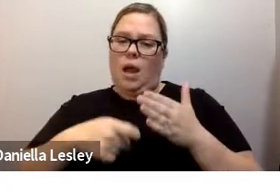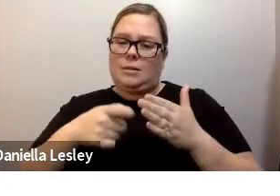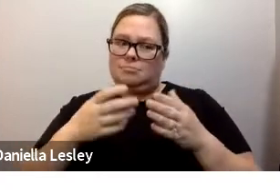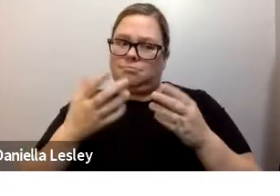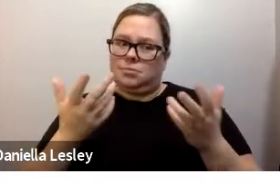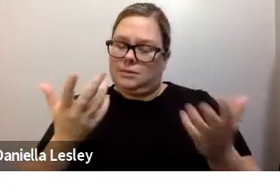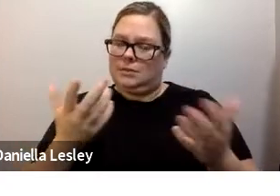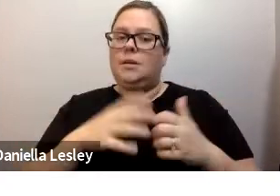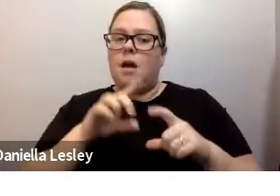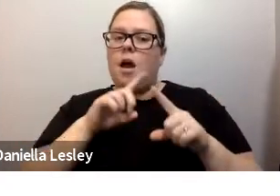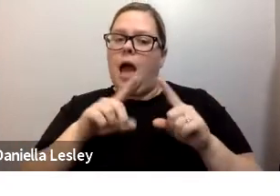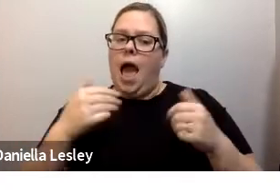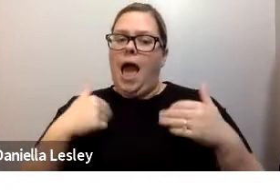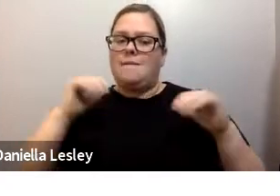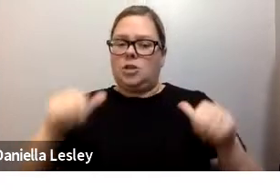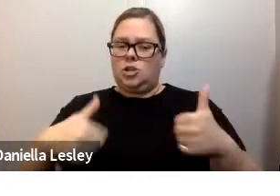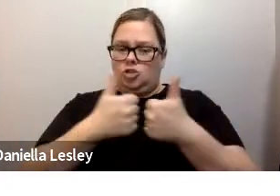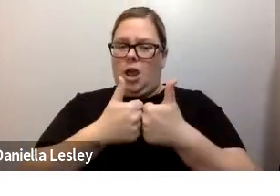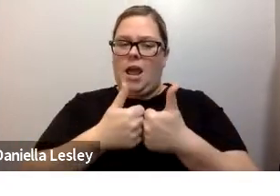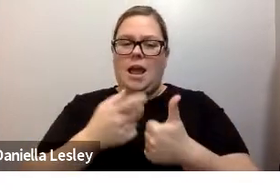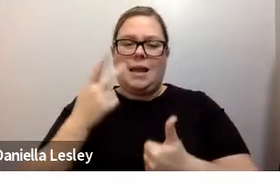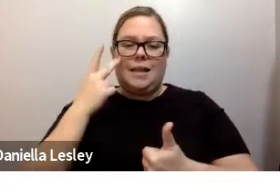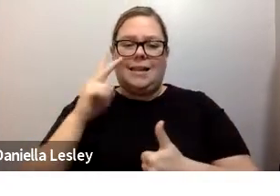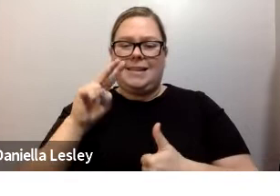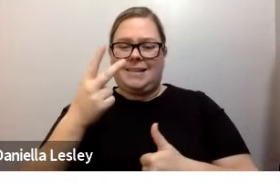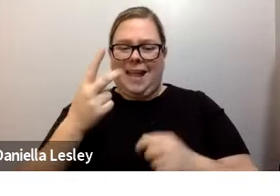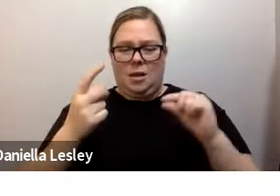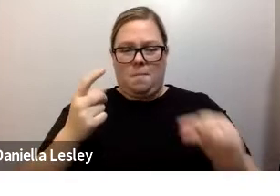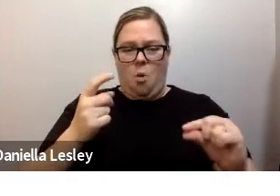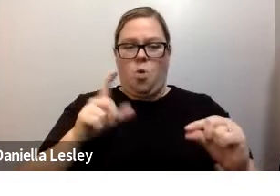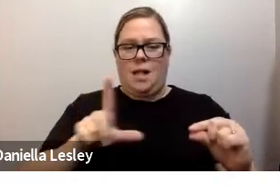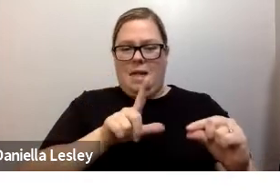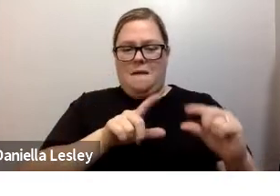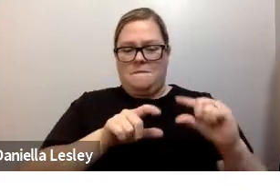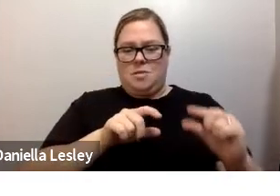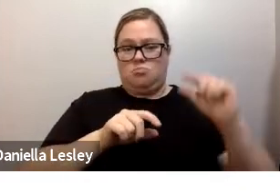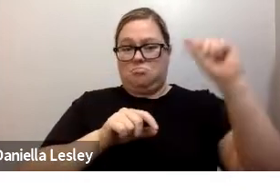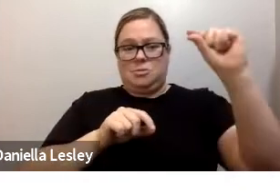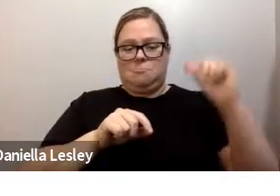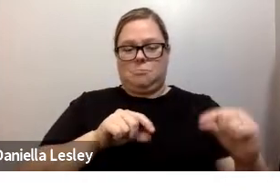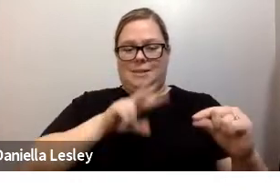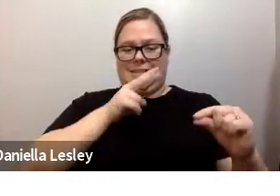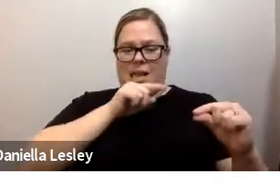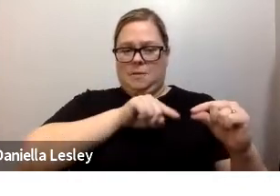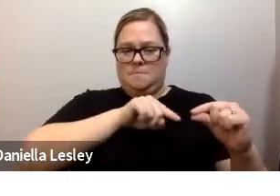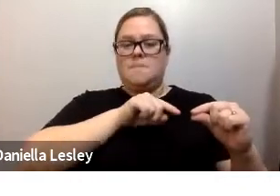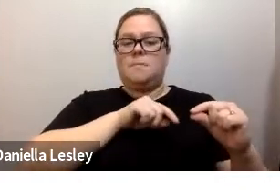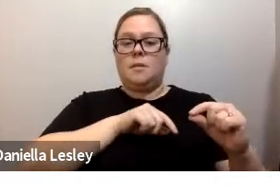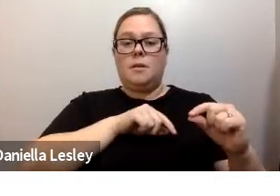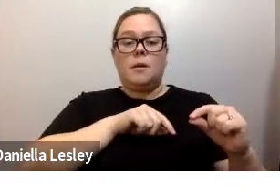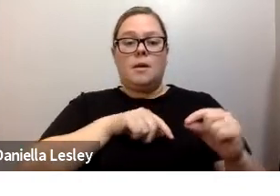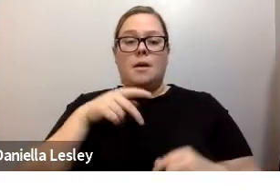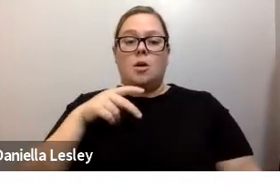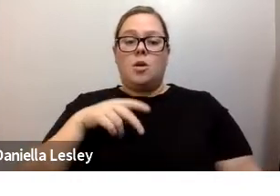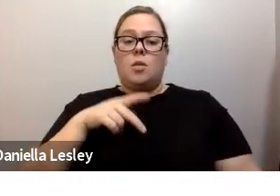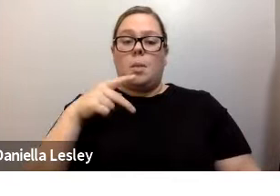a challenge, which you see on the second bullet on the bottom left here of the slide, which is the path to